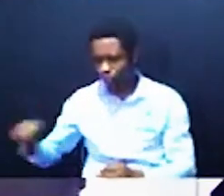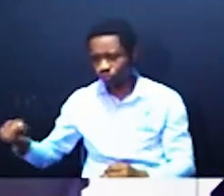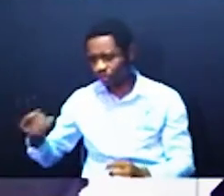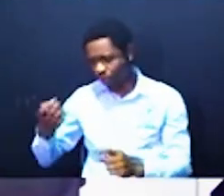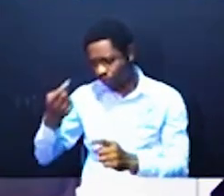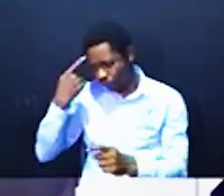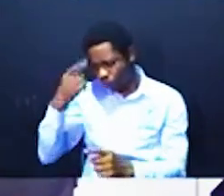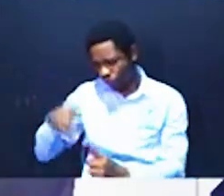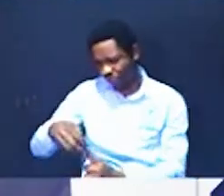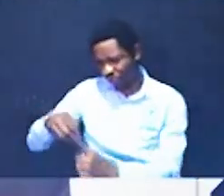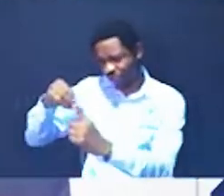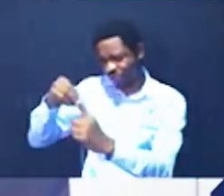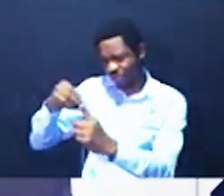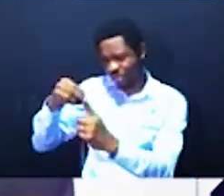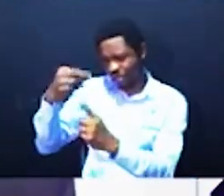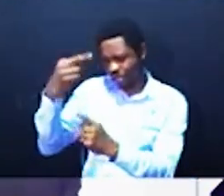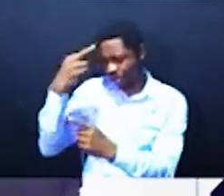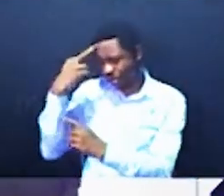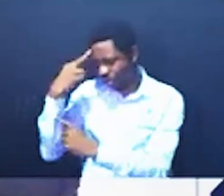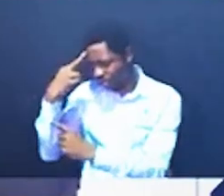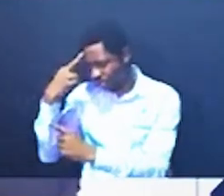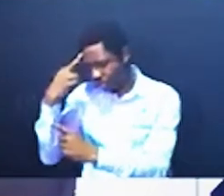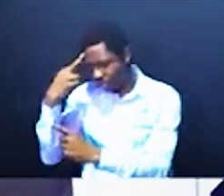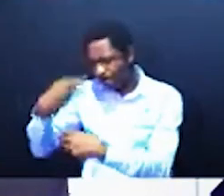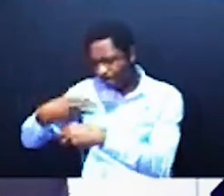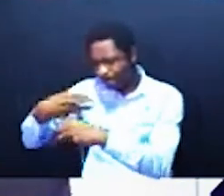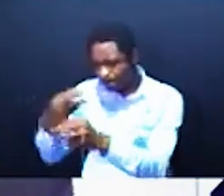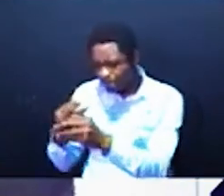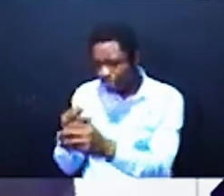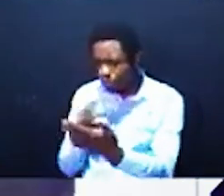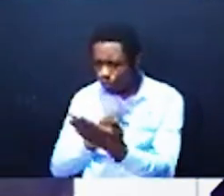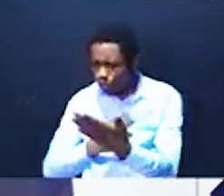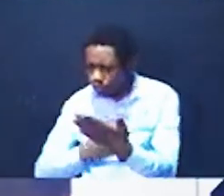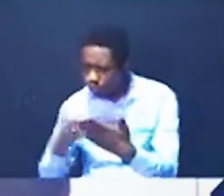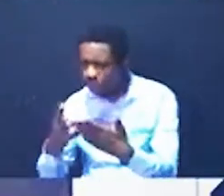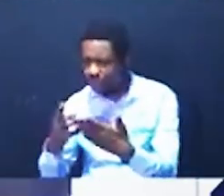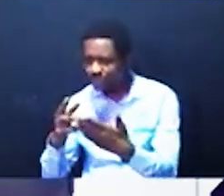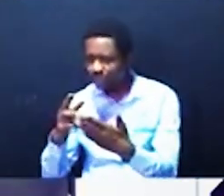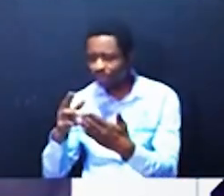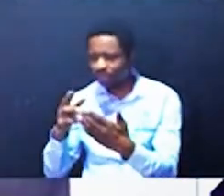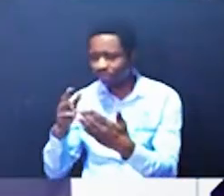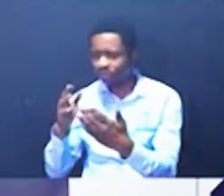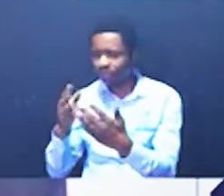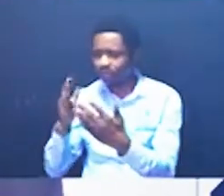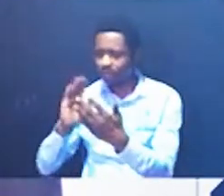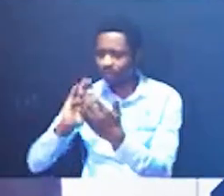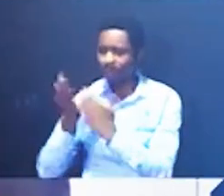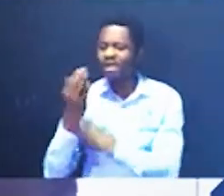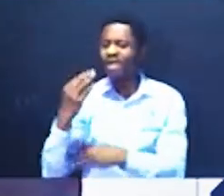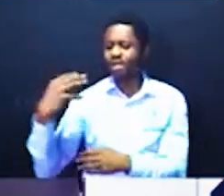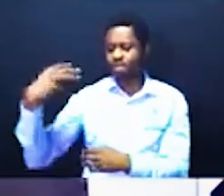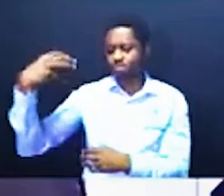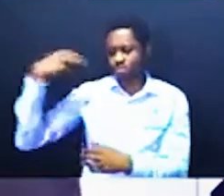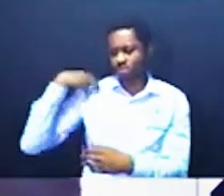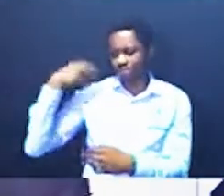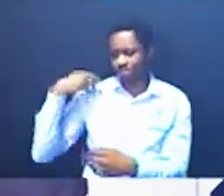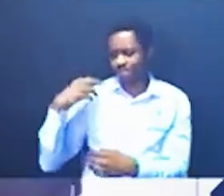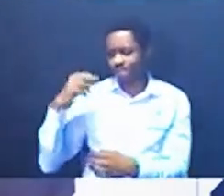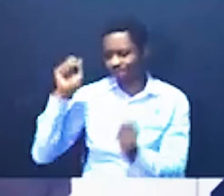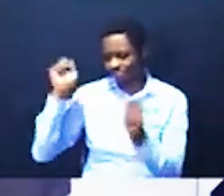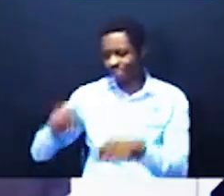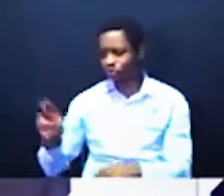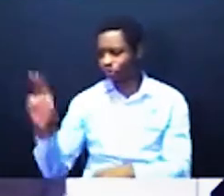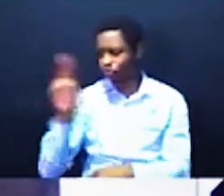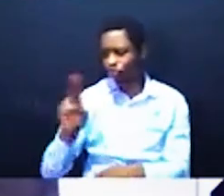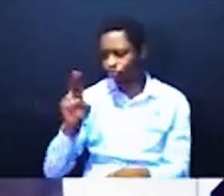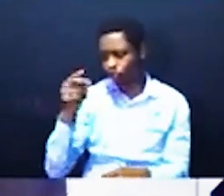and prepared to do any good work. Na se obi etine ho firi yenum ho a obeye ade a wobuo